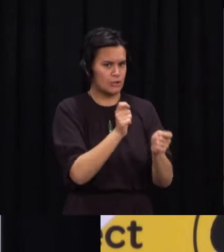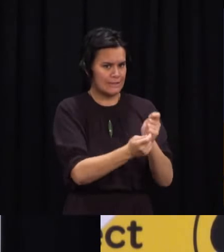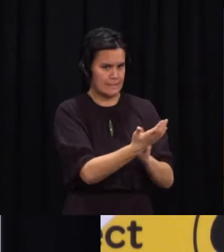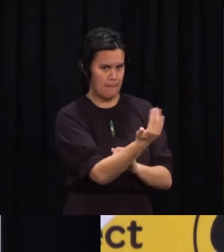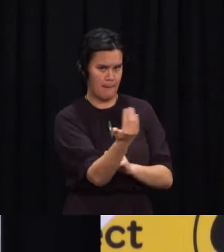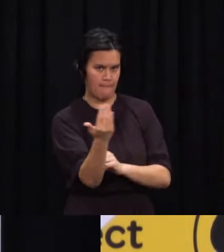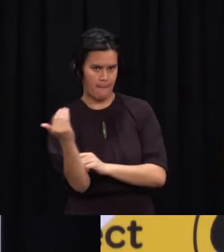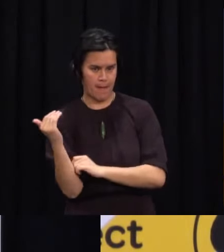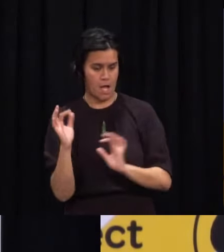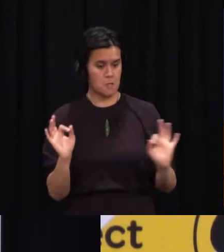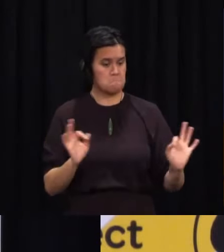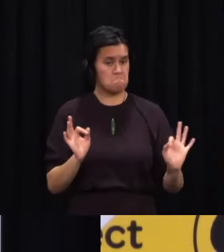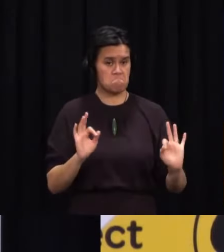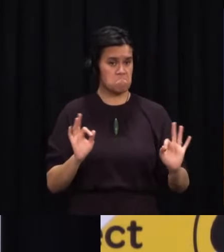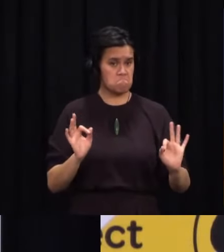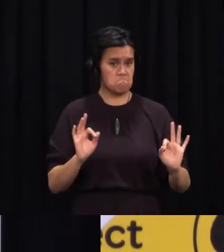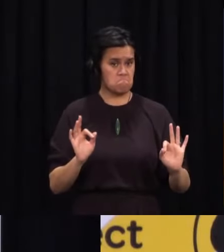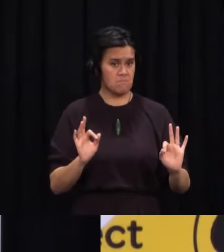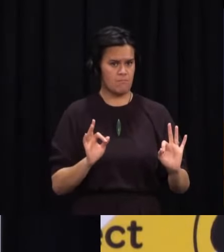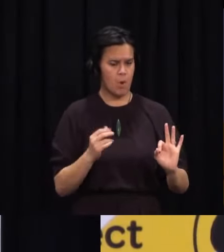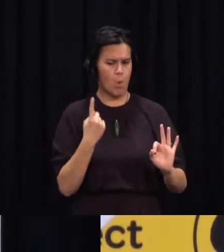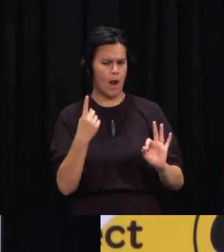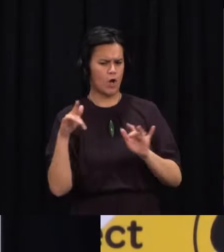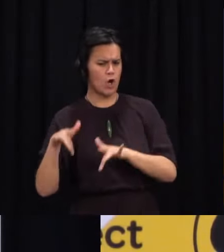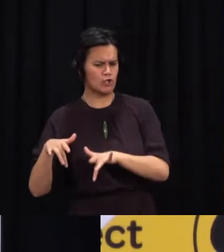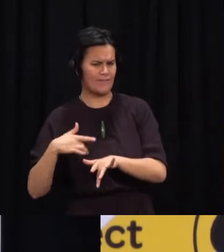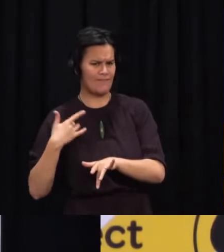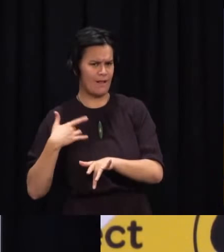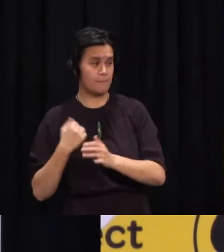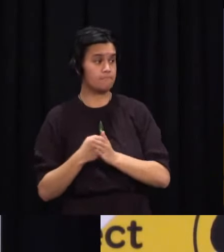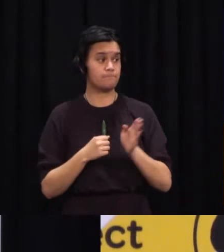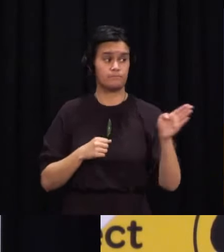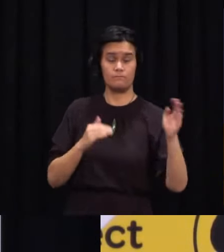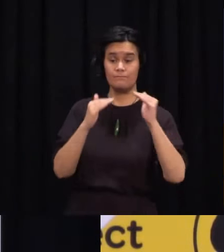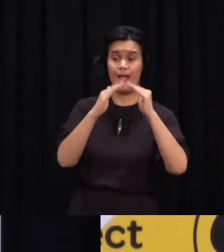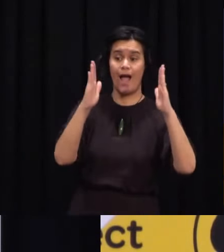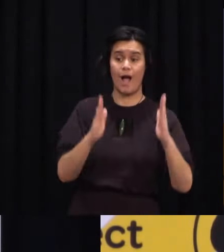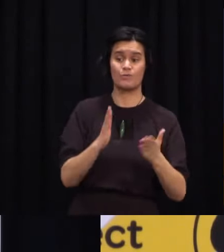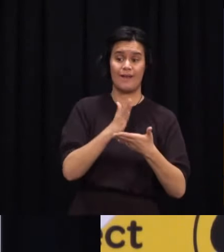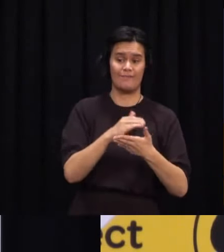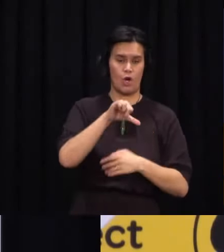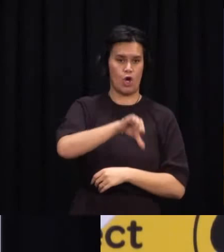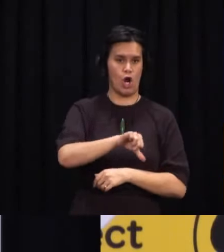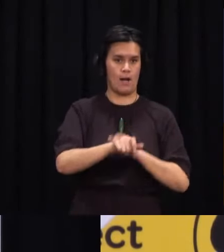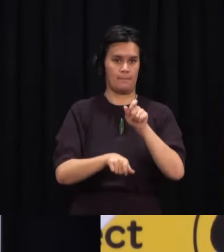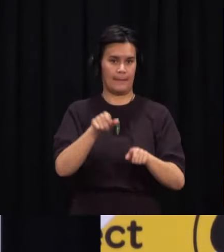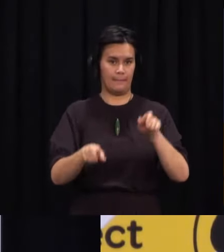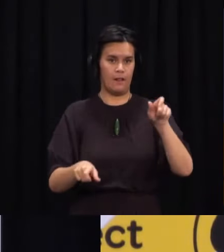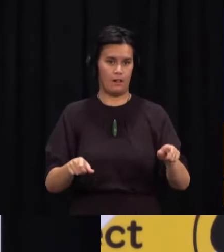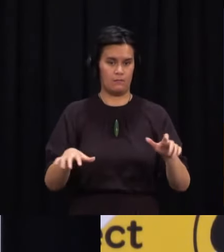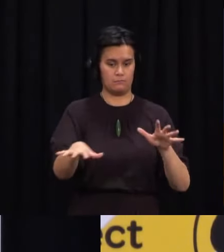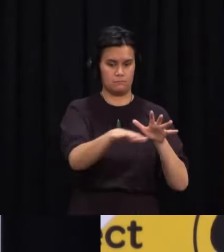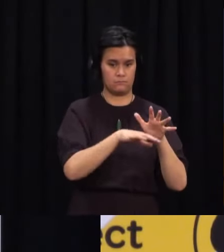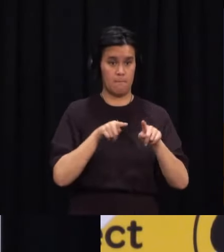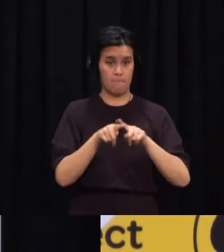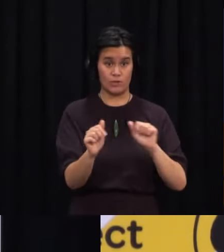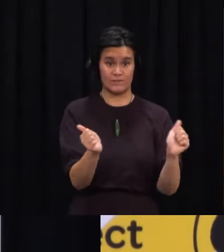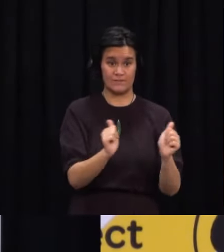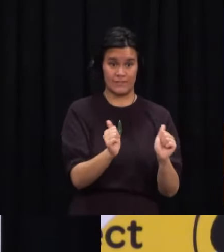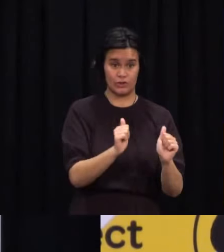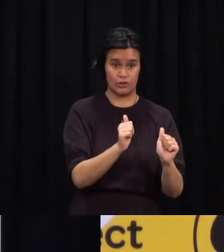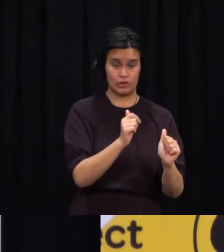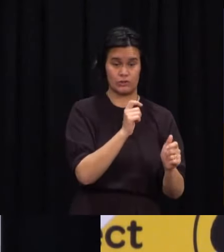Yes, so there, I think there were 9 people in the household. 1's just been tested today. 3 others have returned